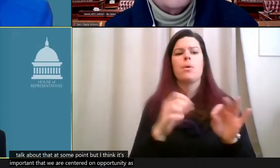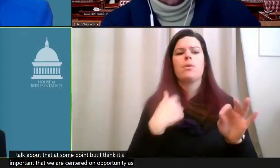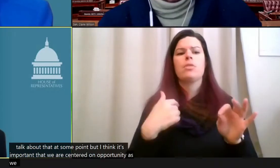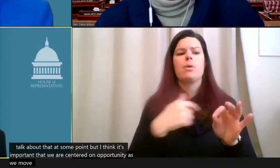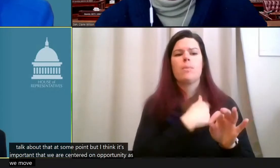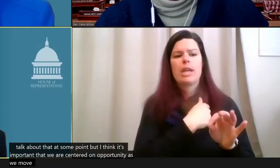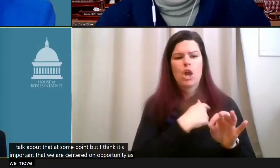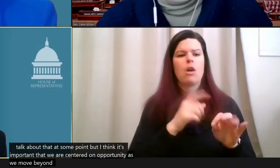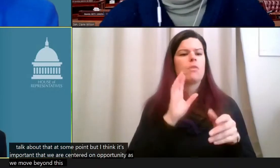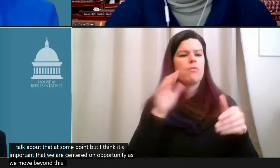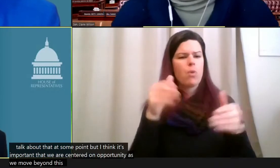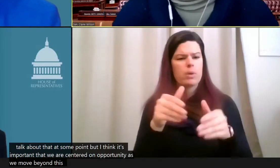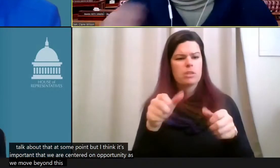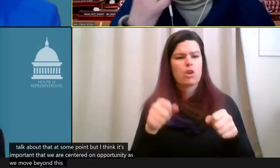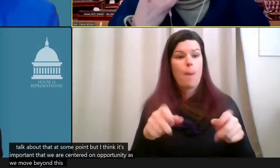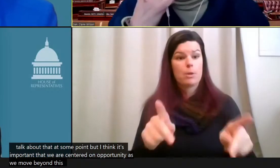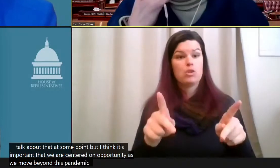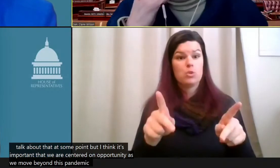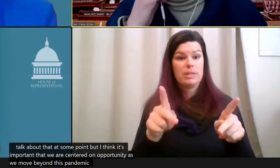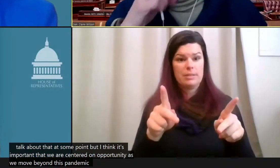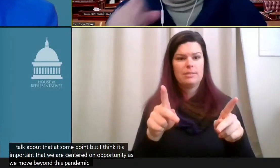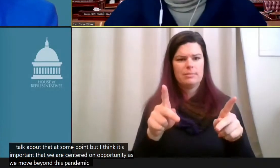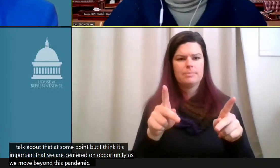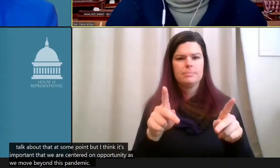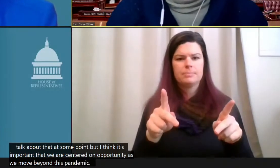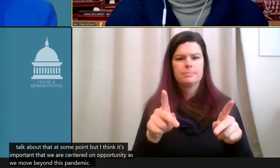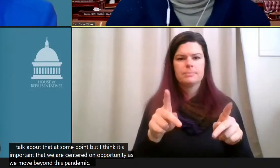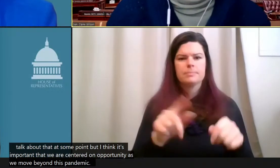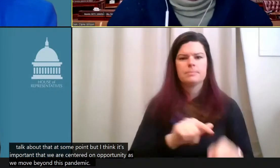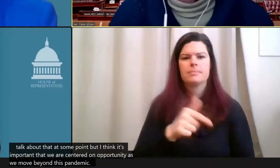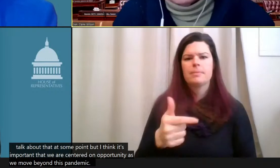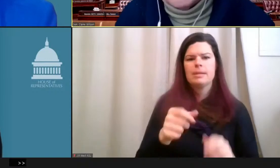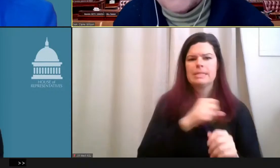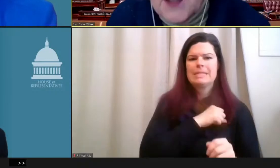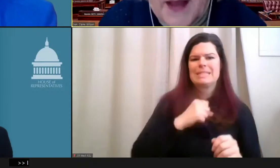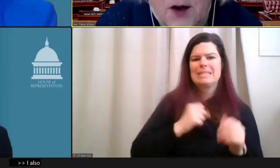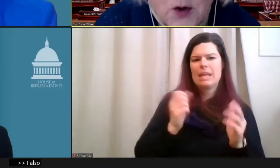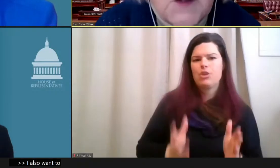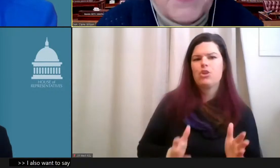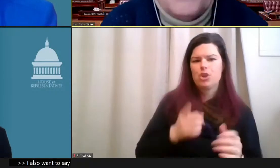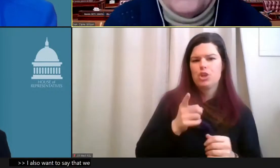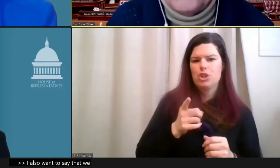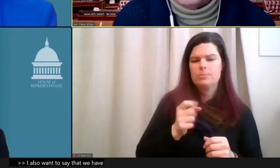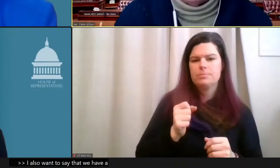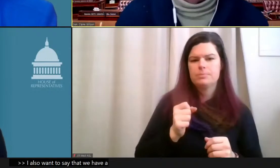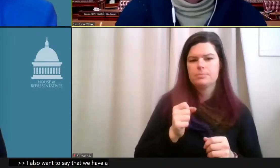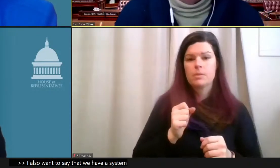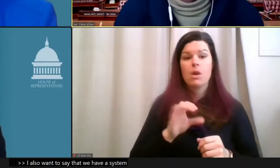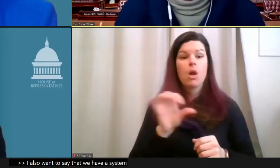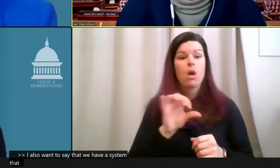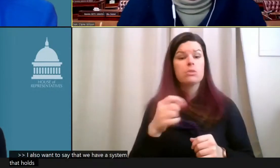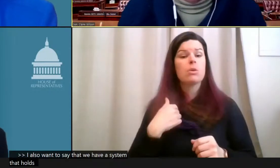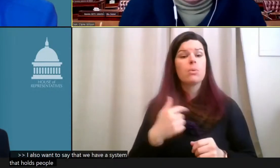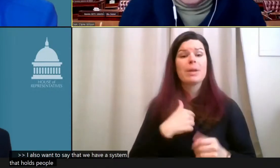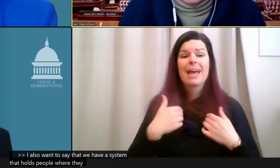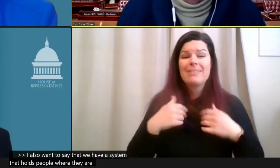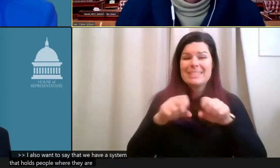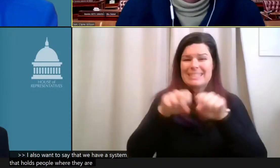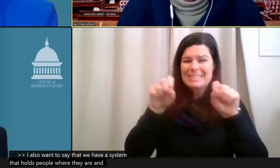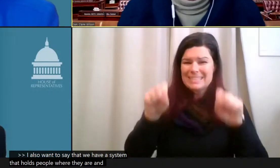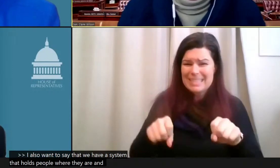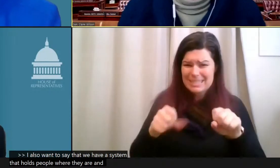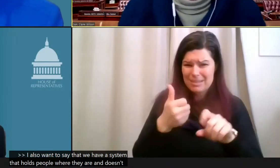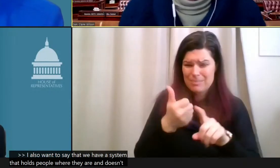this pandemic. I also want to say that we have a system that holds people where they are and doesn't allow